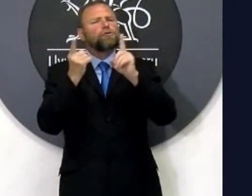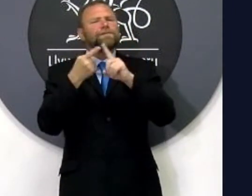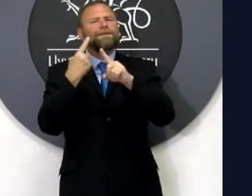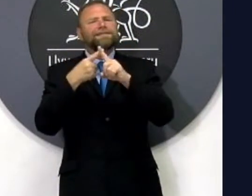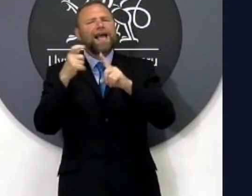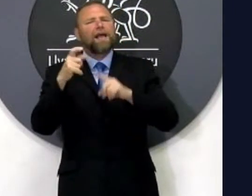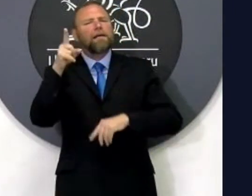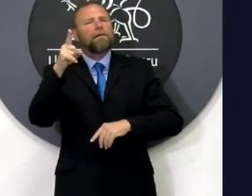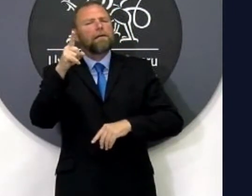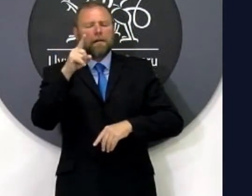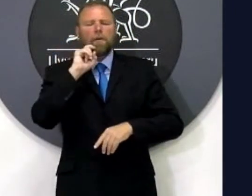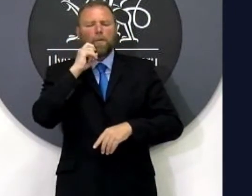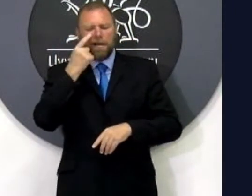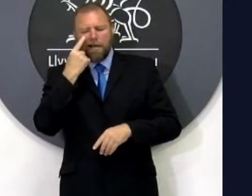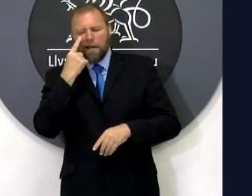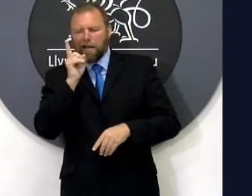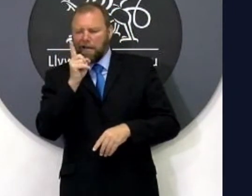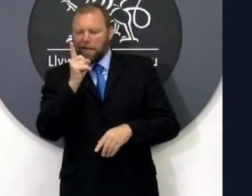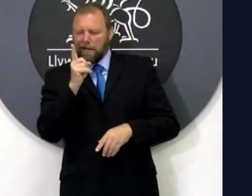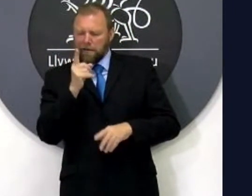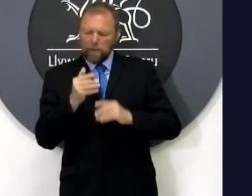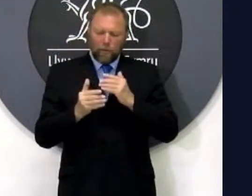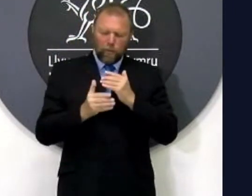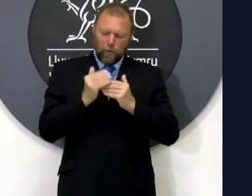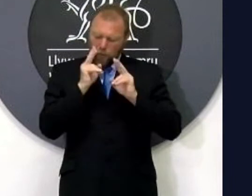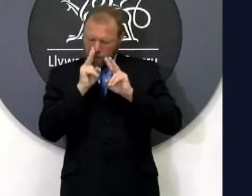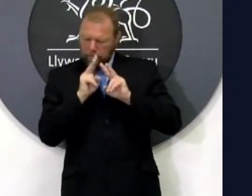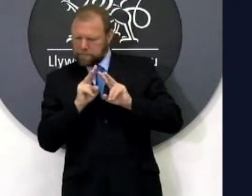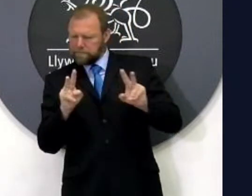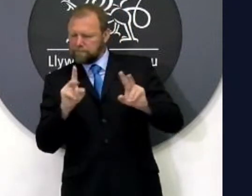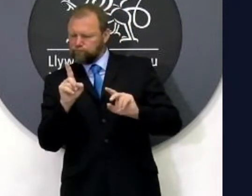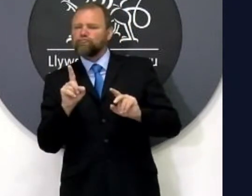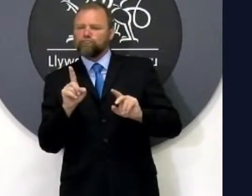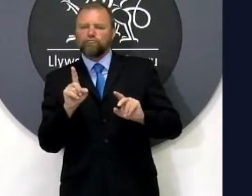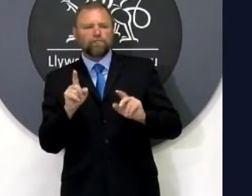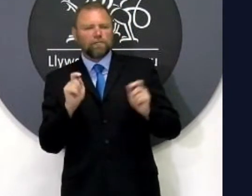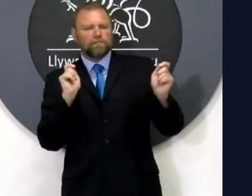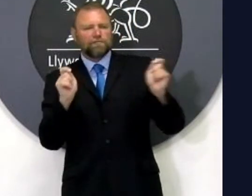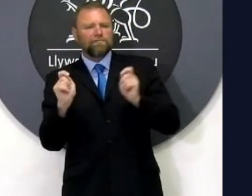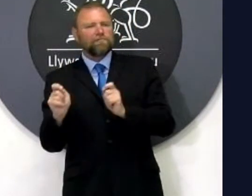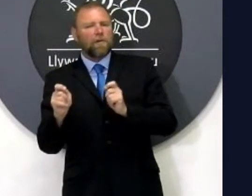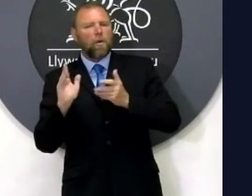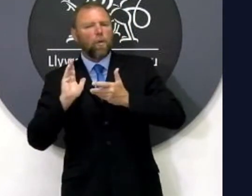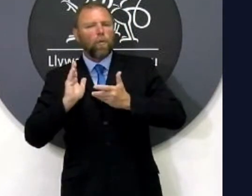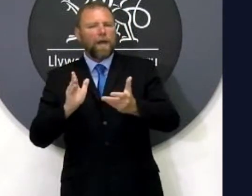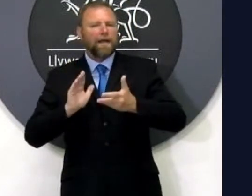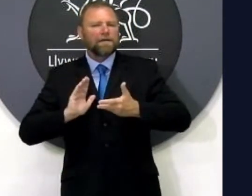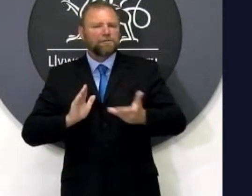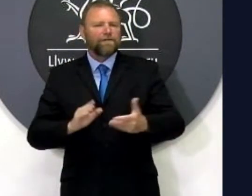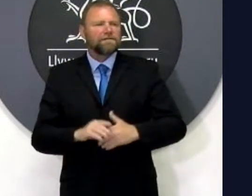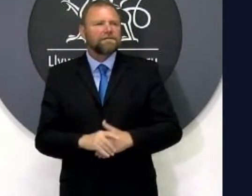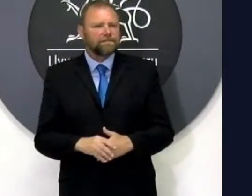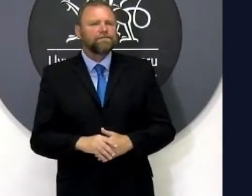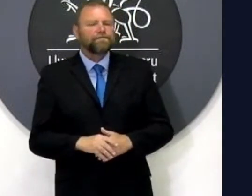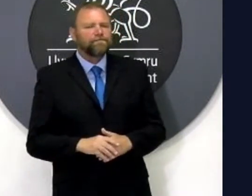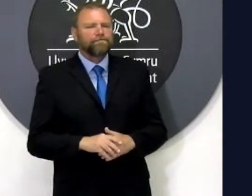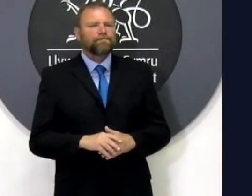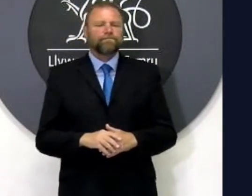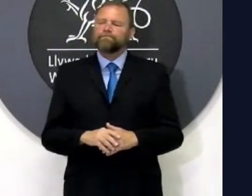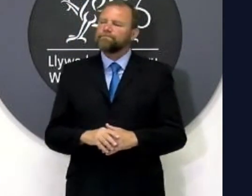Cynhadledd that we will see a fresh look at the way that we can provide services in that part of the